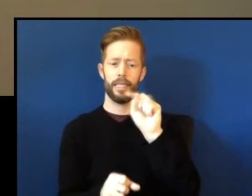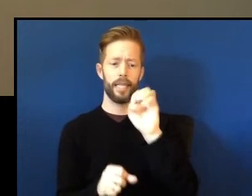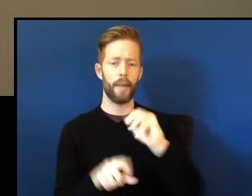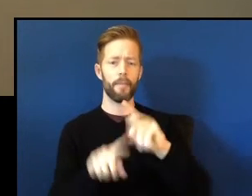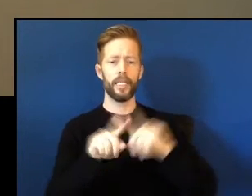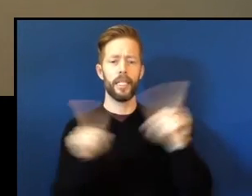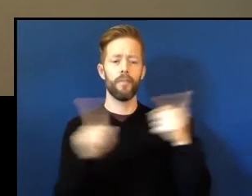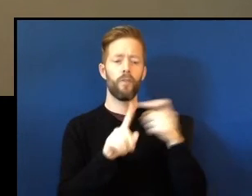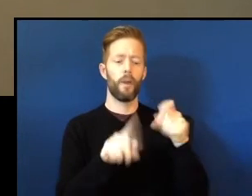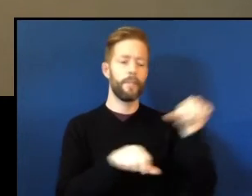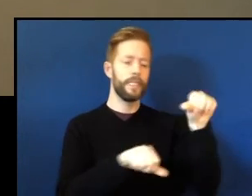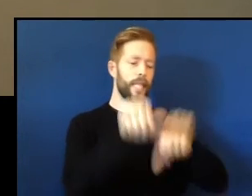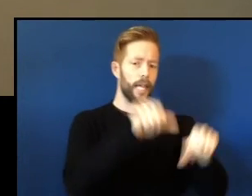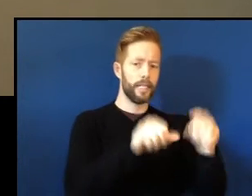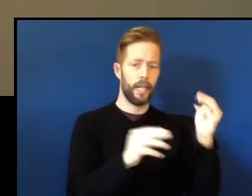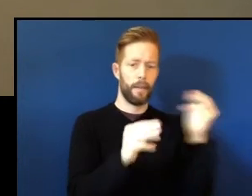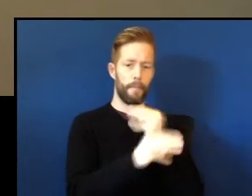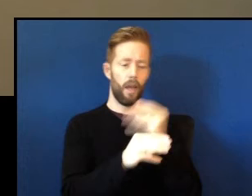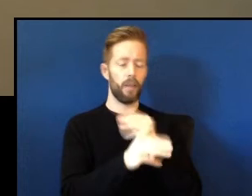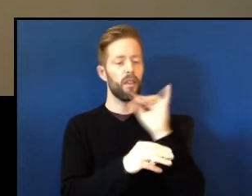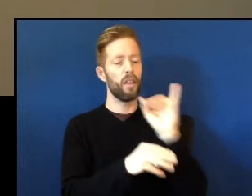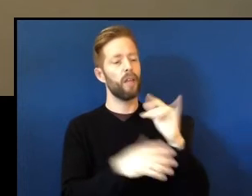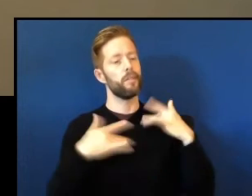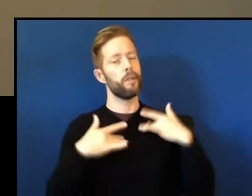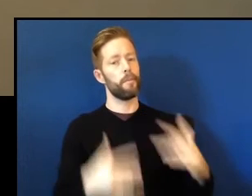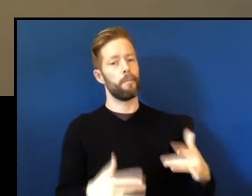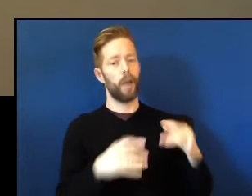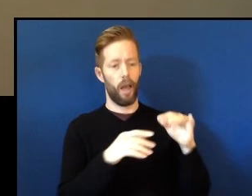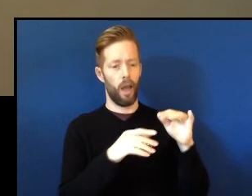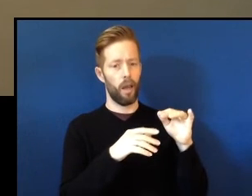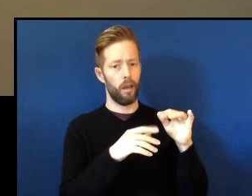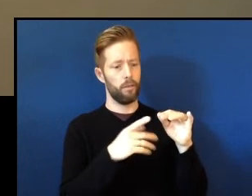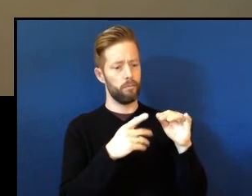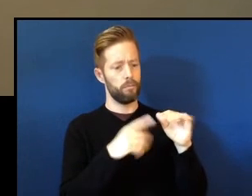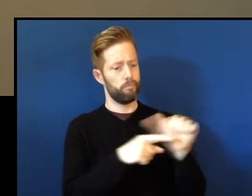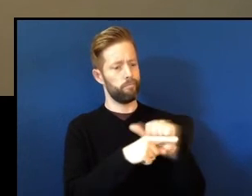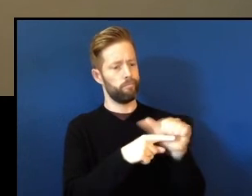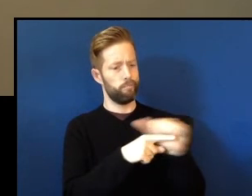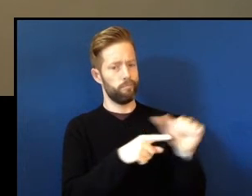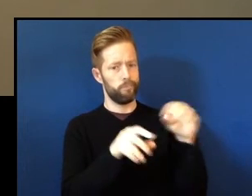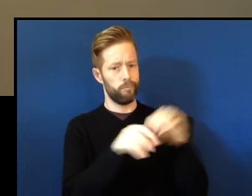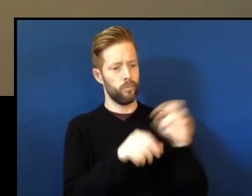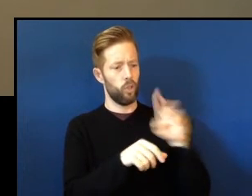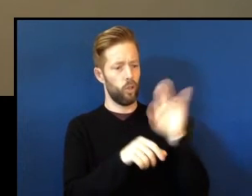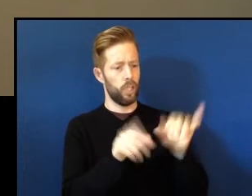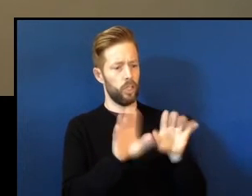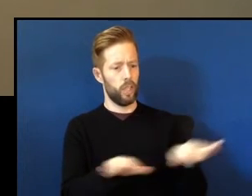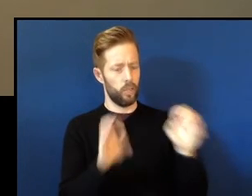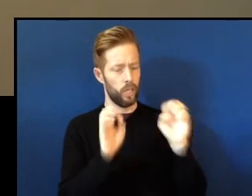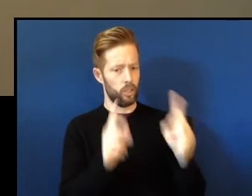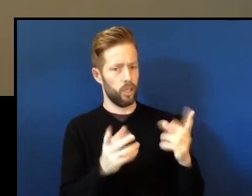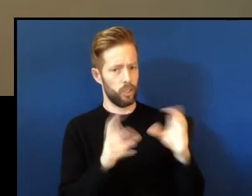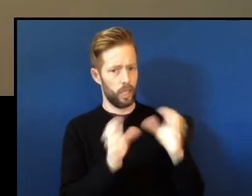from science and mathematics, which is traditionally practiced in early childhood education classrooms?